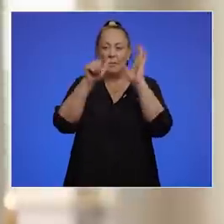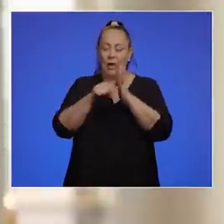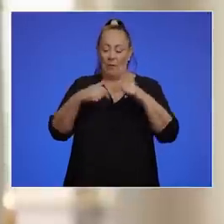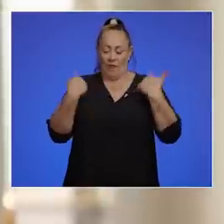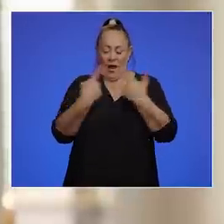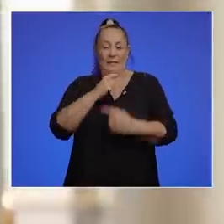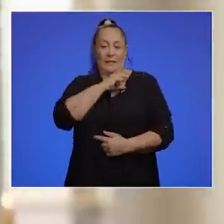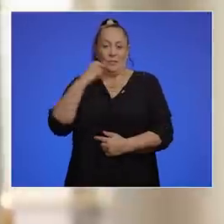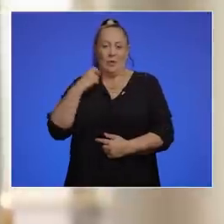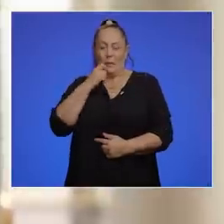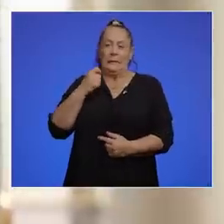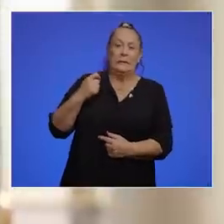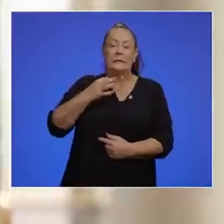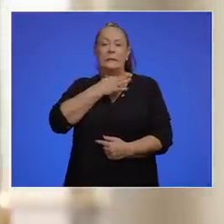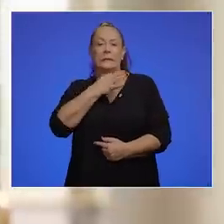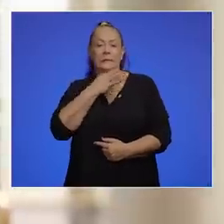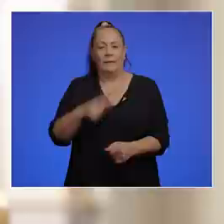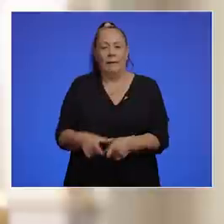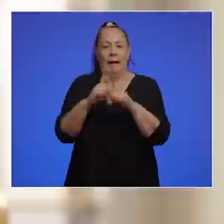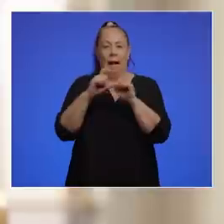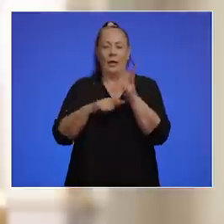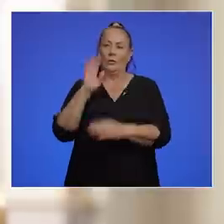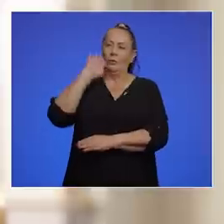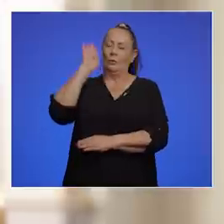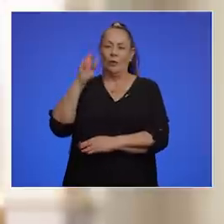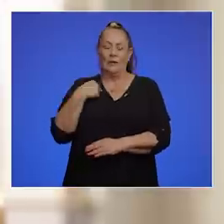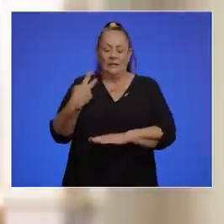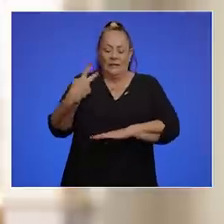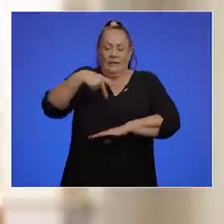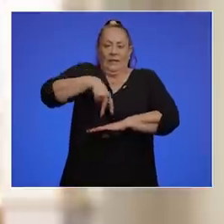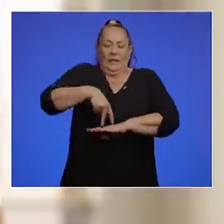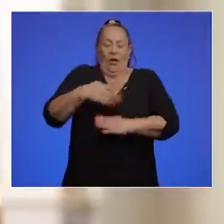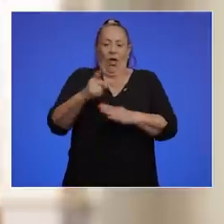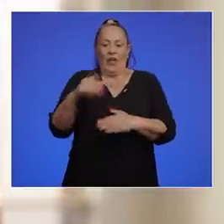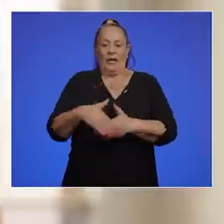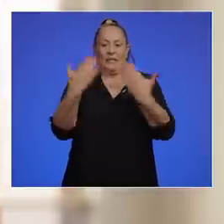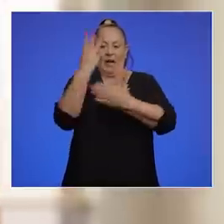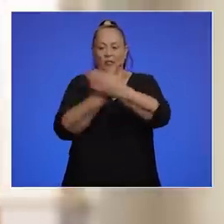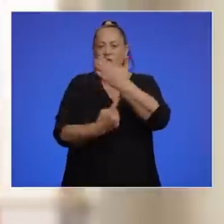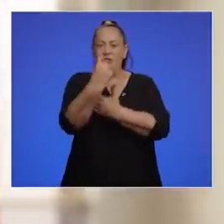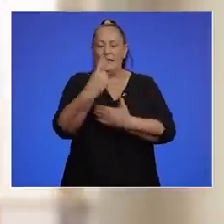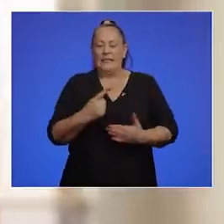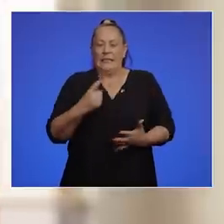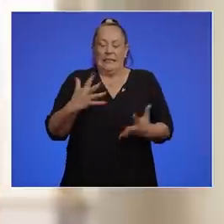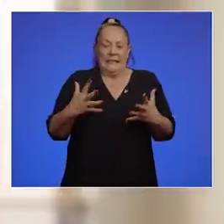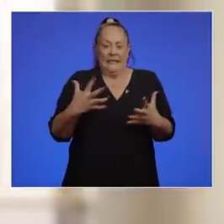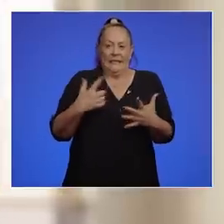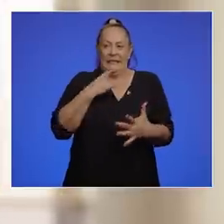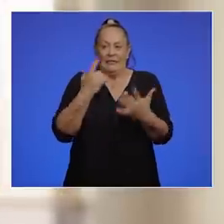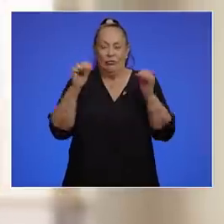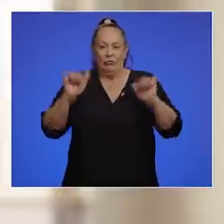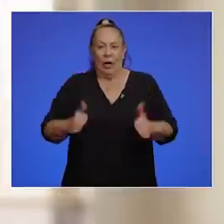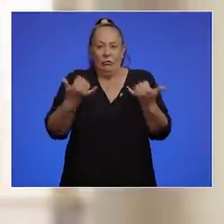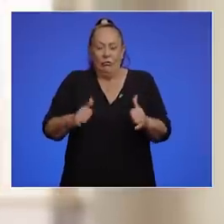daunting to preach about In fact, every priest comes to the pulpit in fear and trepidation On the day of the Holy Trinity Because